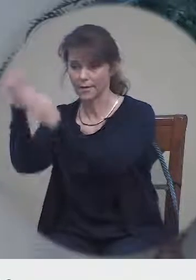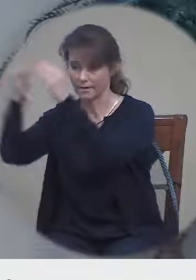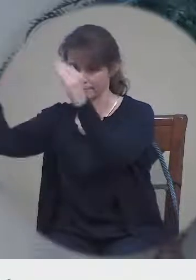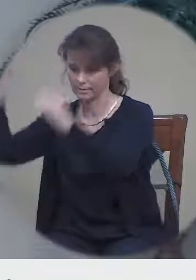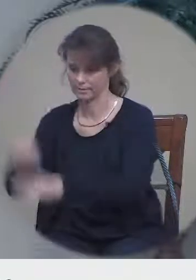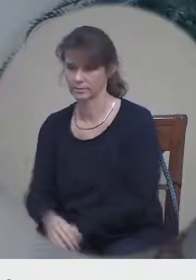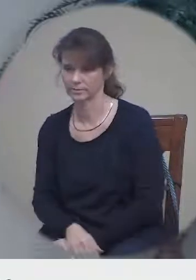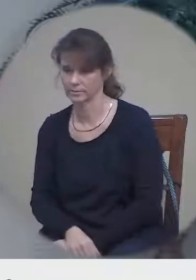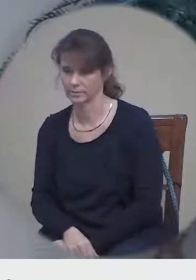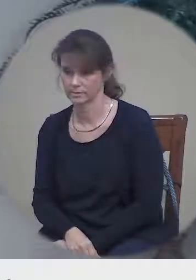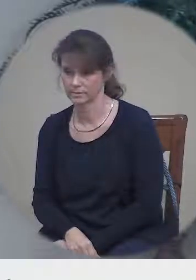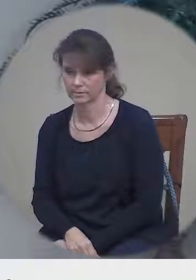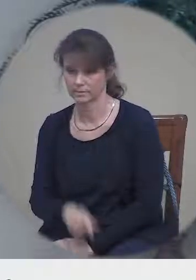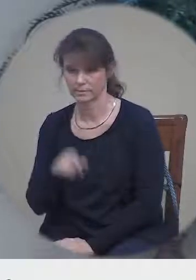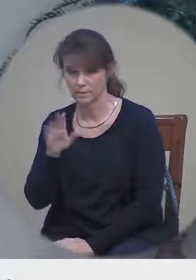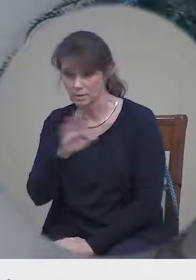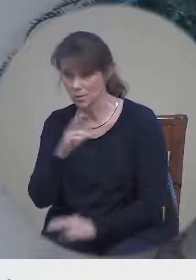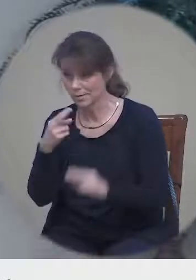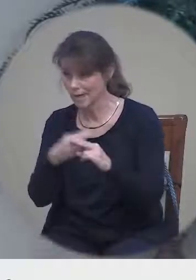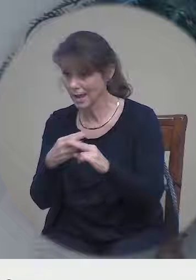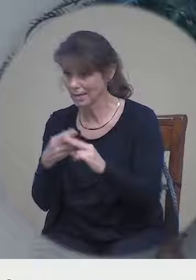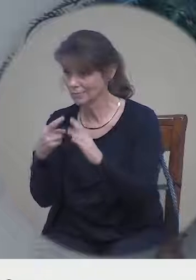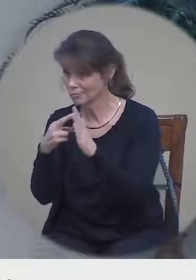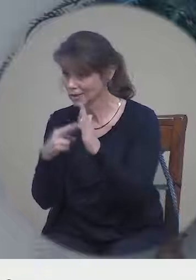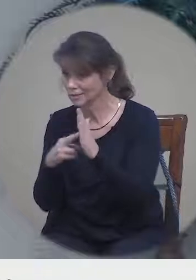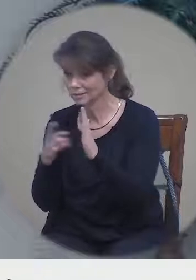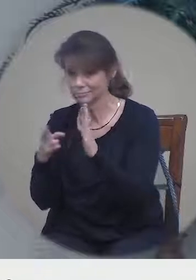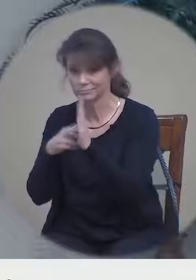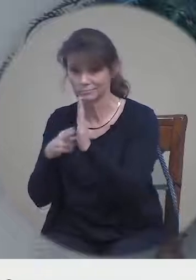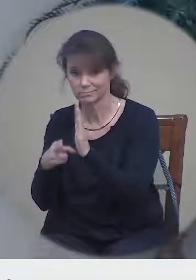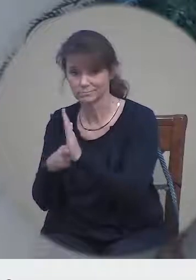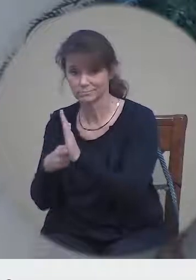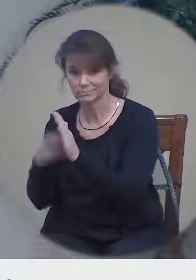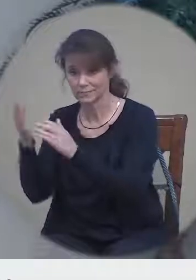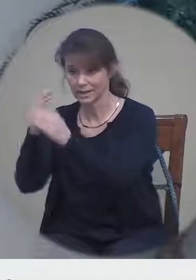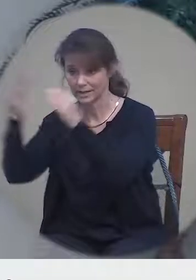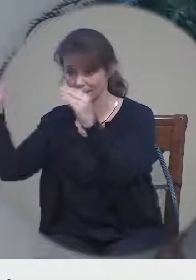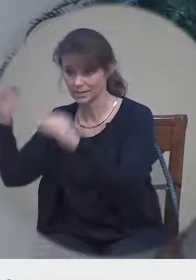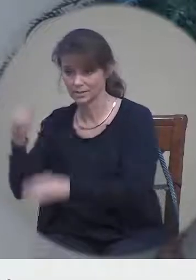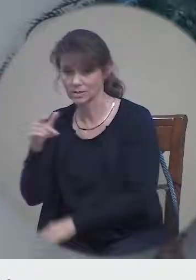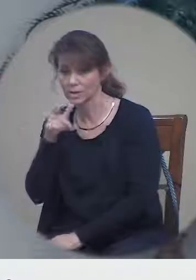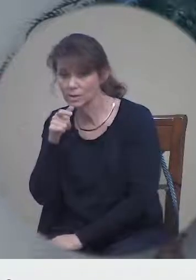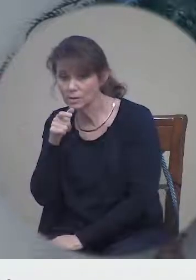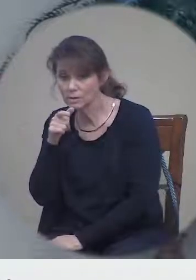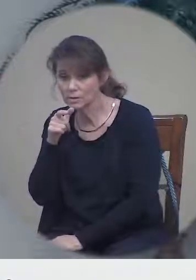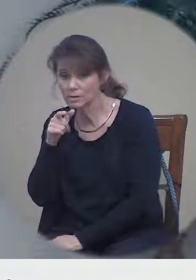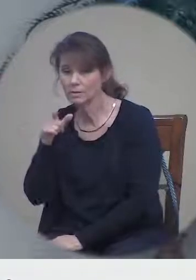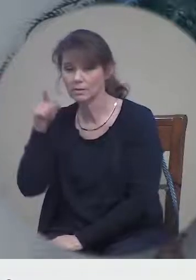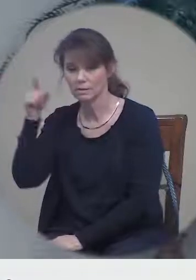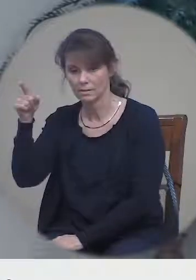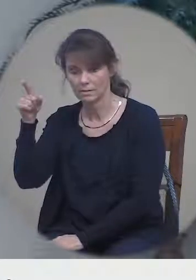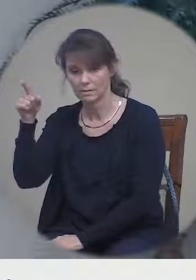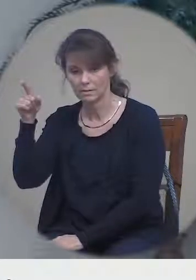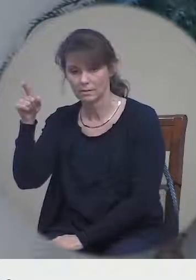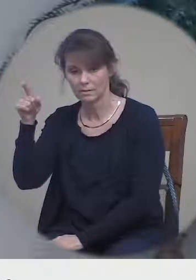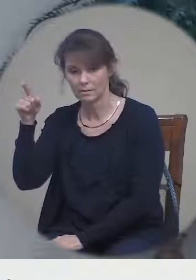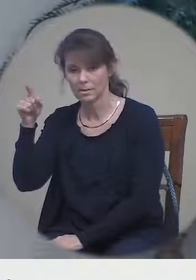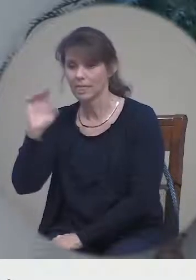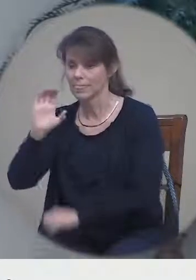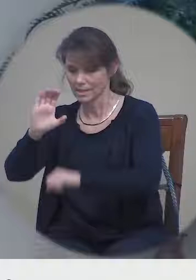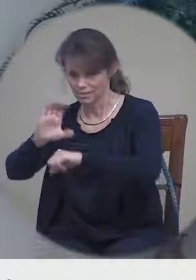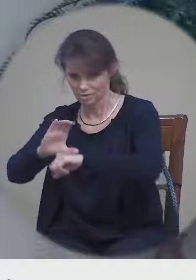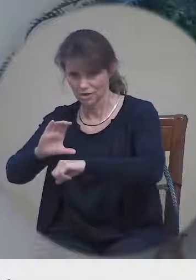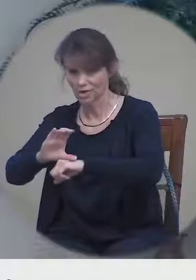You know how they're registered in heaven? The innumerable company of the general assembly, the church